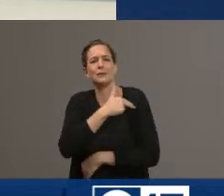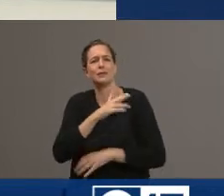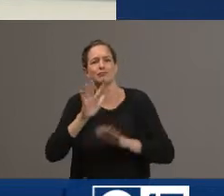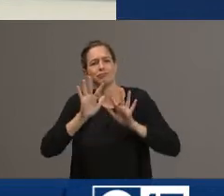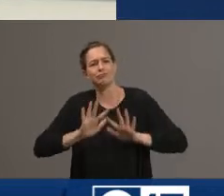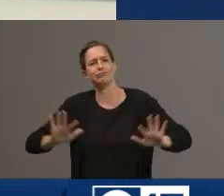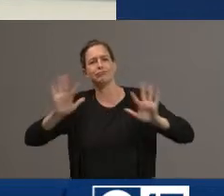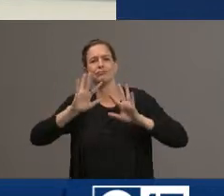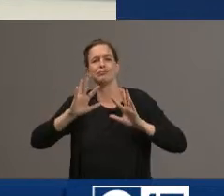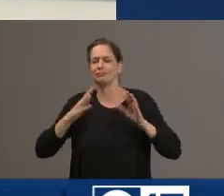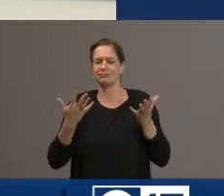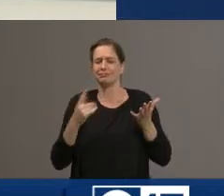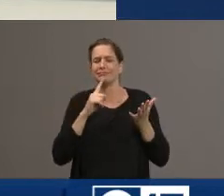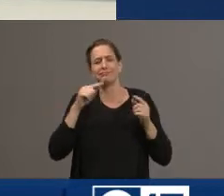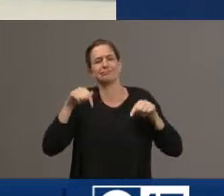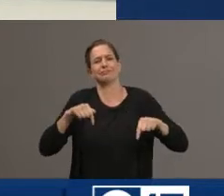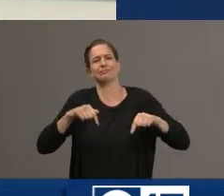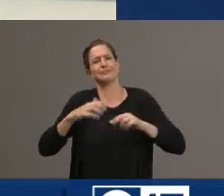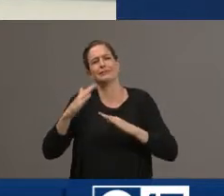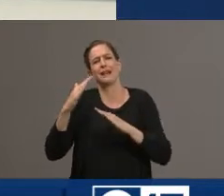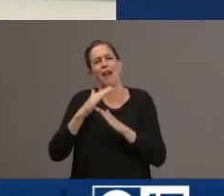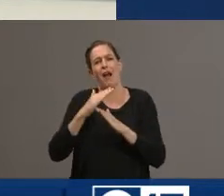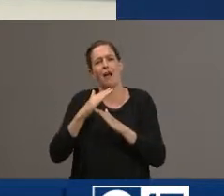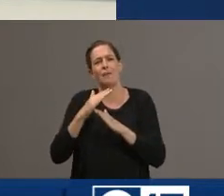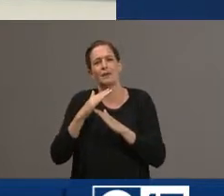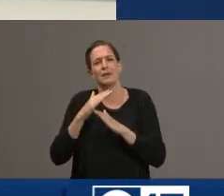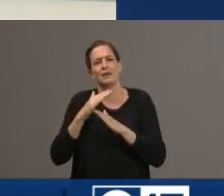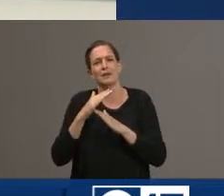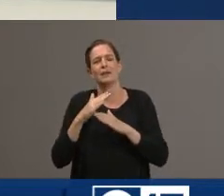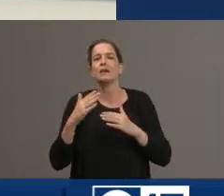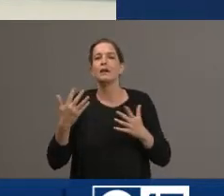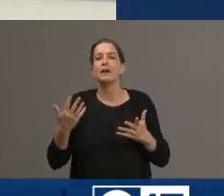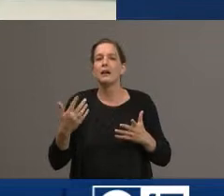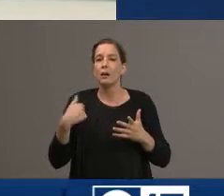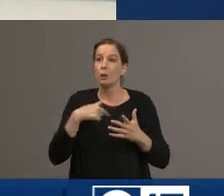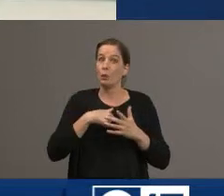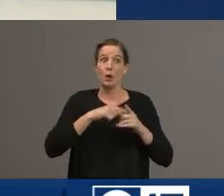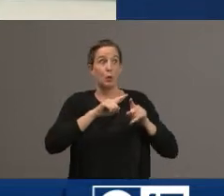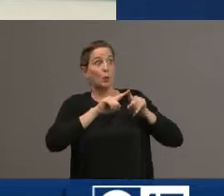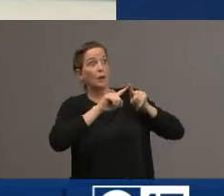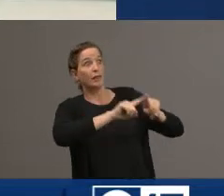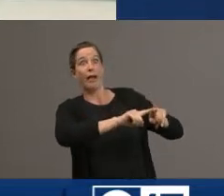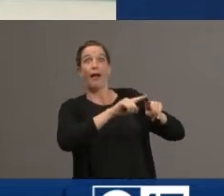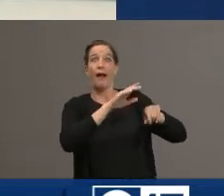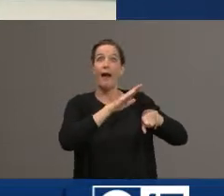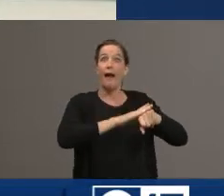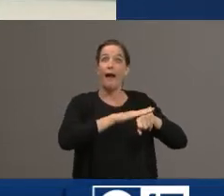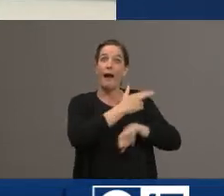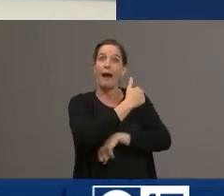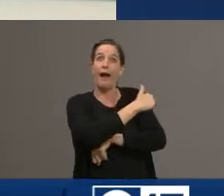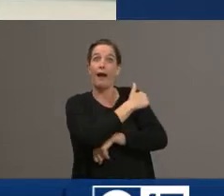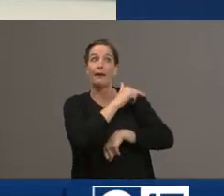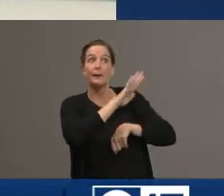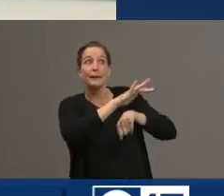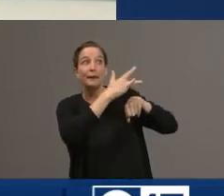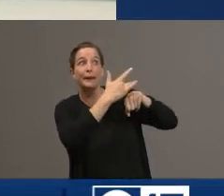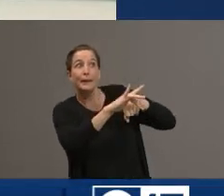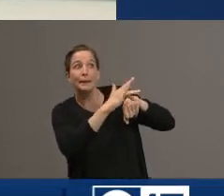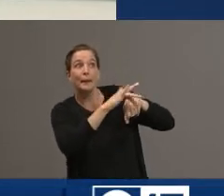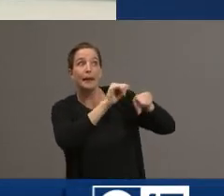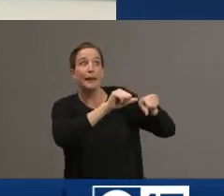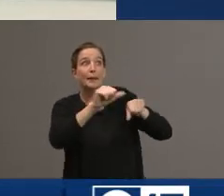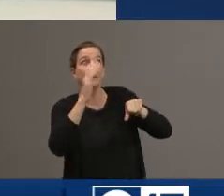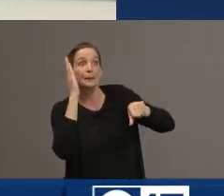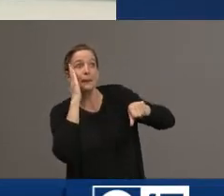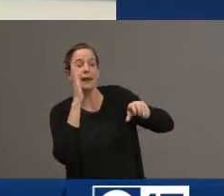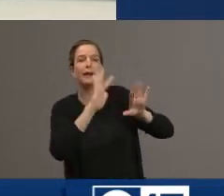is in every county in our state. We're not relying on hospital capacity. We're using hospital capacity